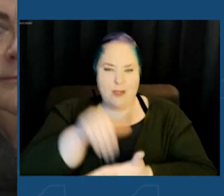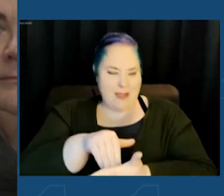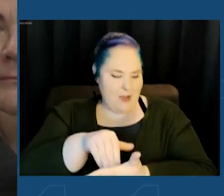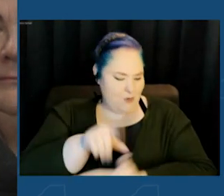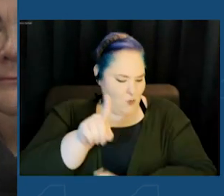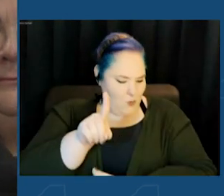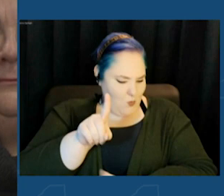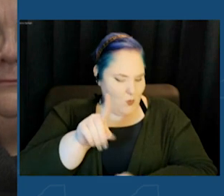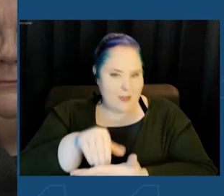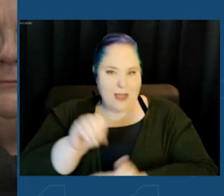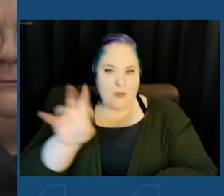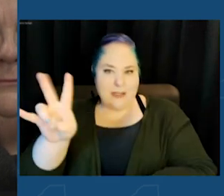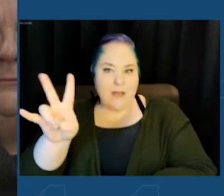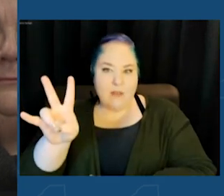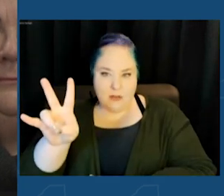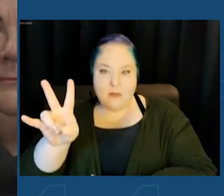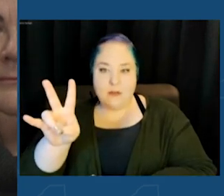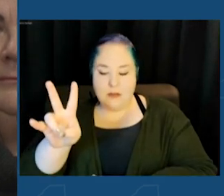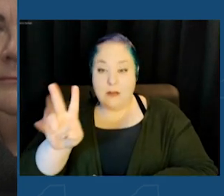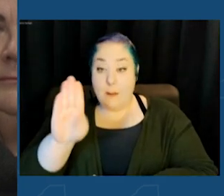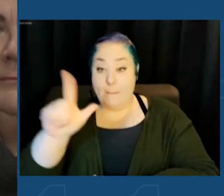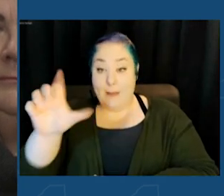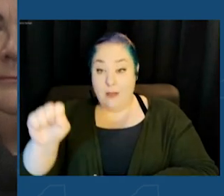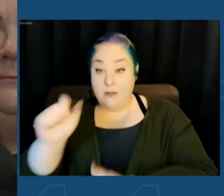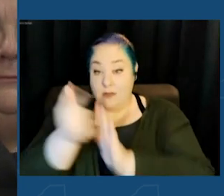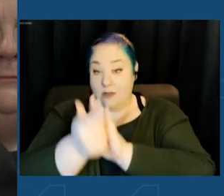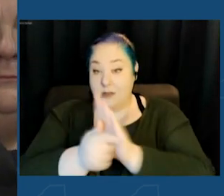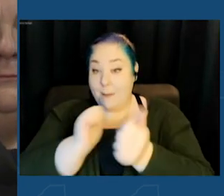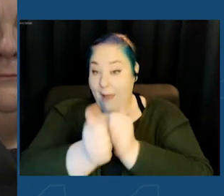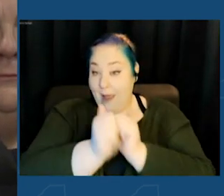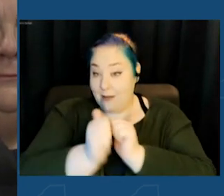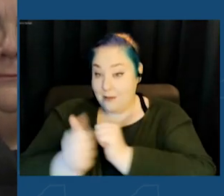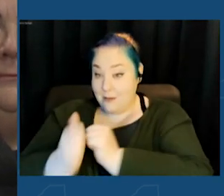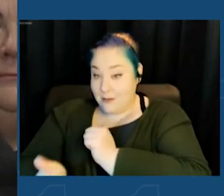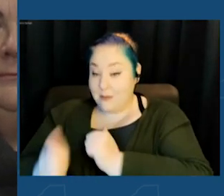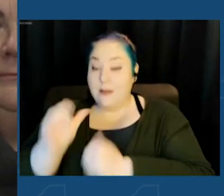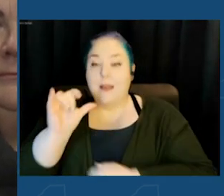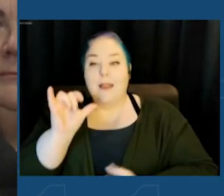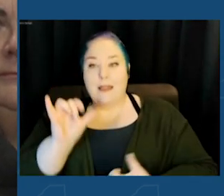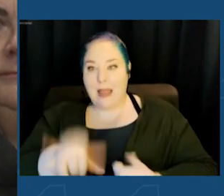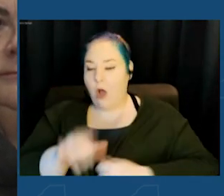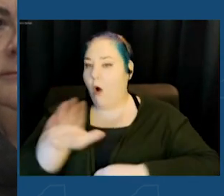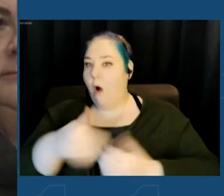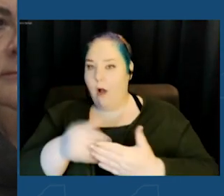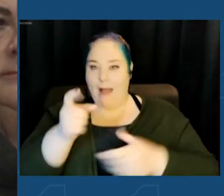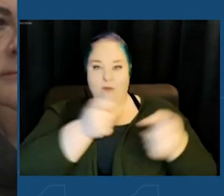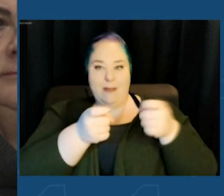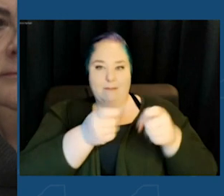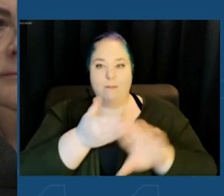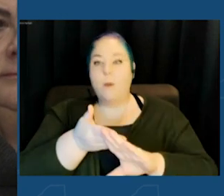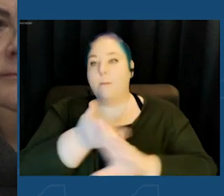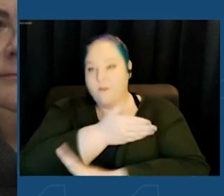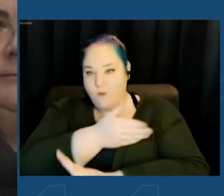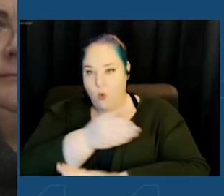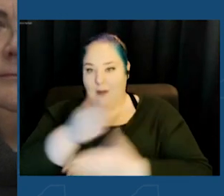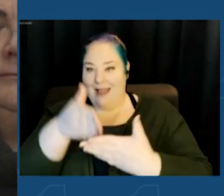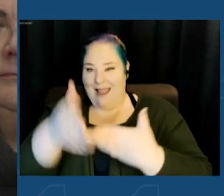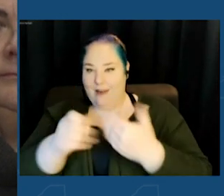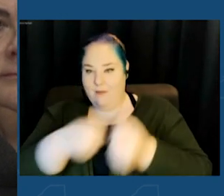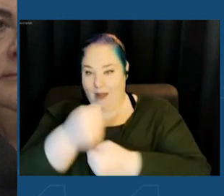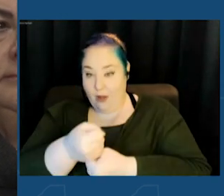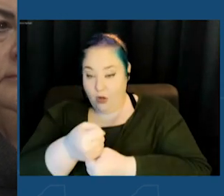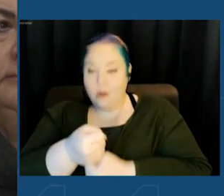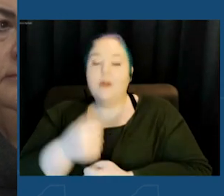bills that were passed that is a record for the legislature that all had to be dealt with before the end of this year so I will